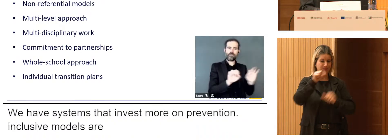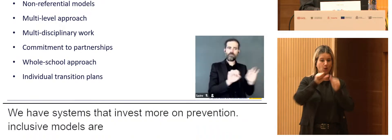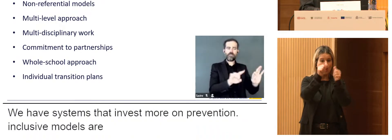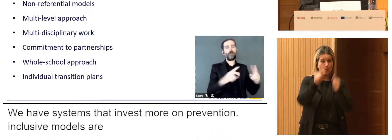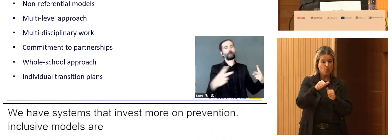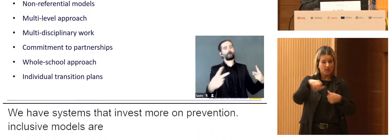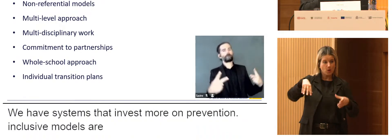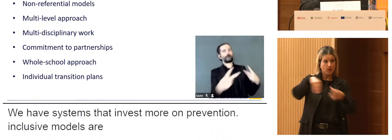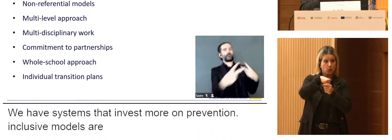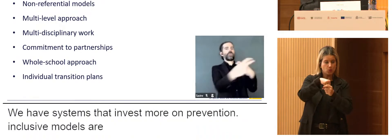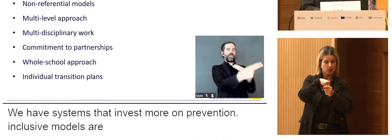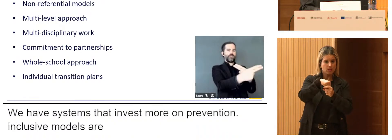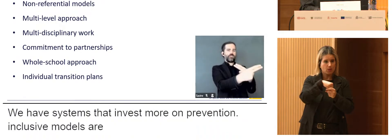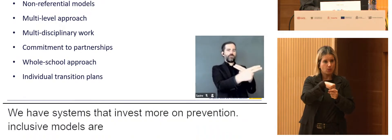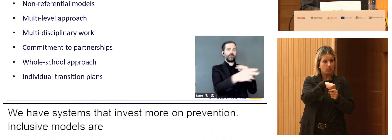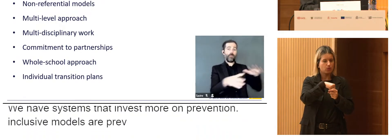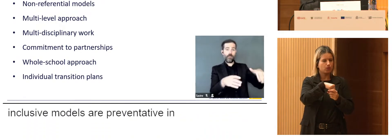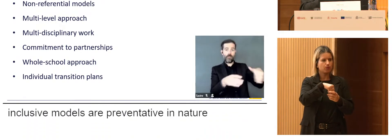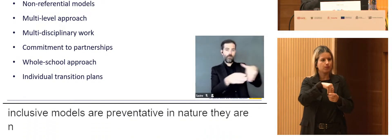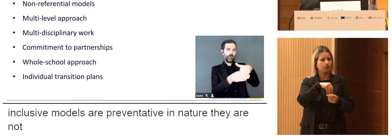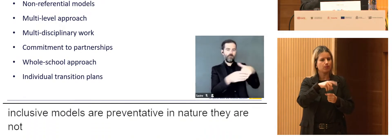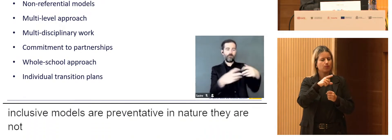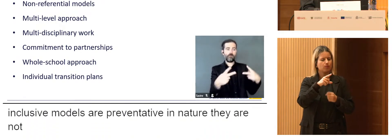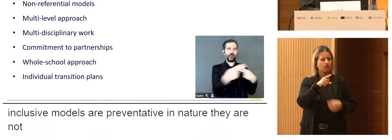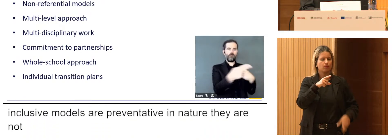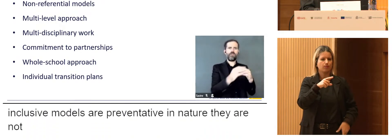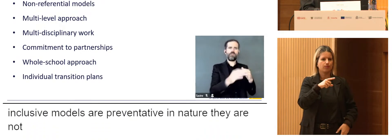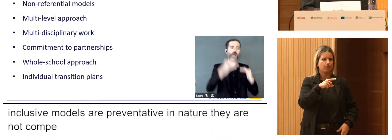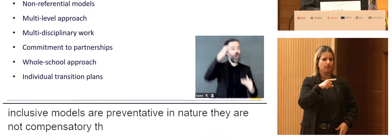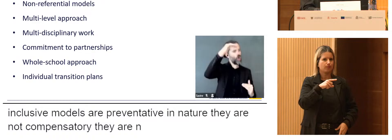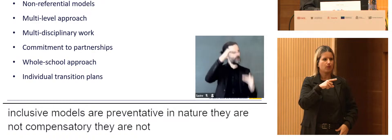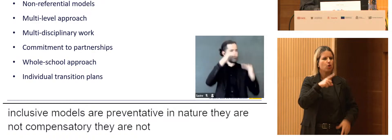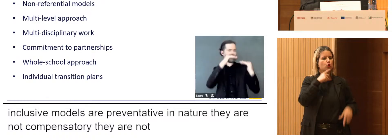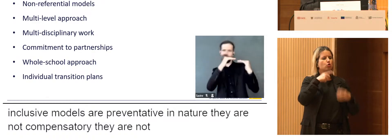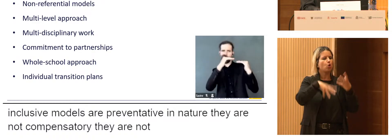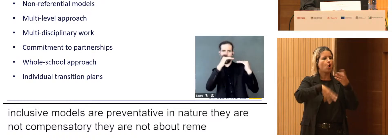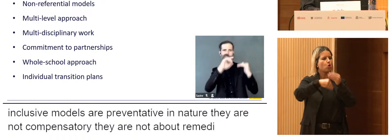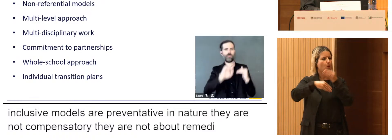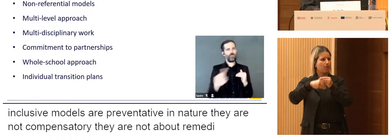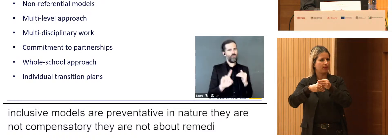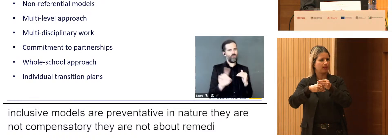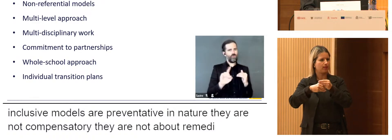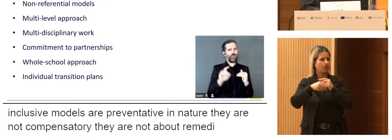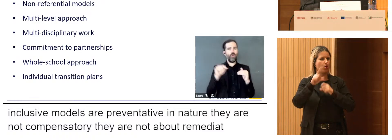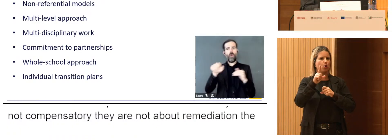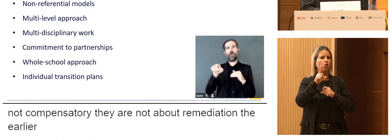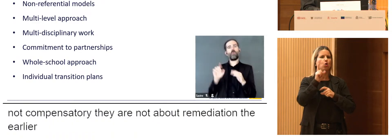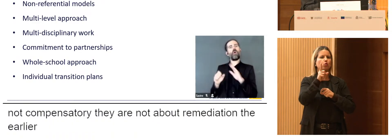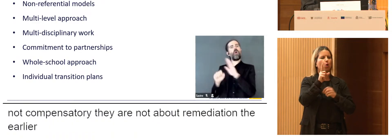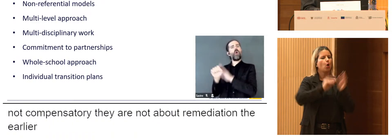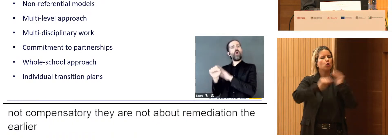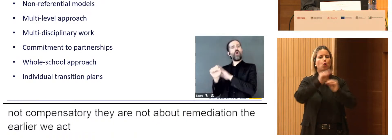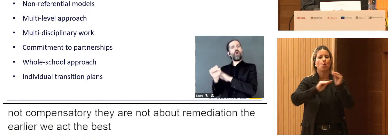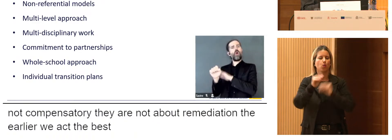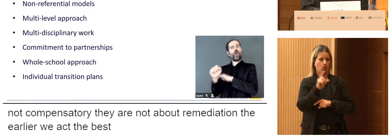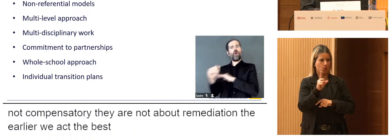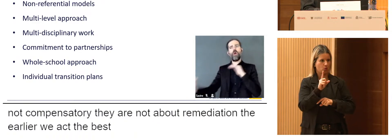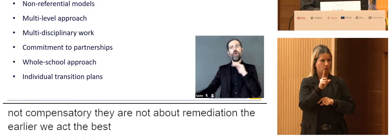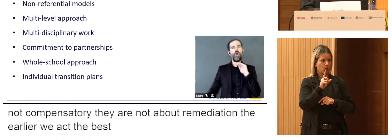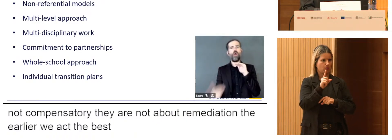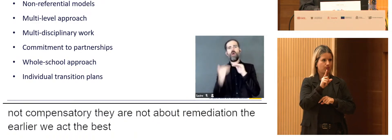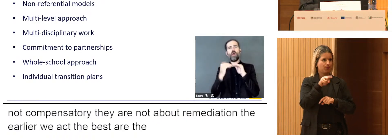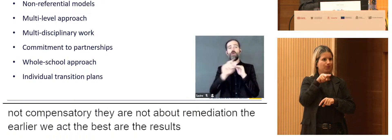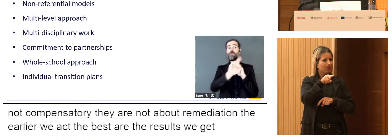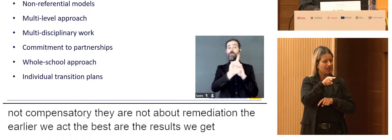in nature. They are not compensatory, they are not about remediation. The earlier we act, the best are the results we